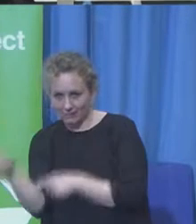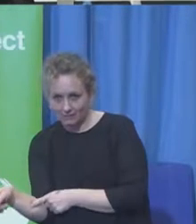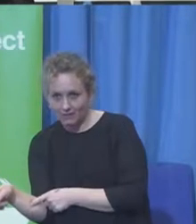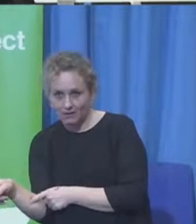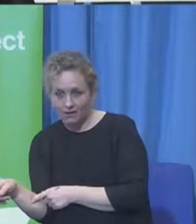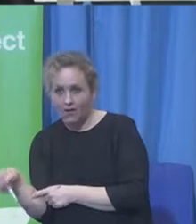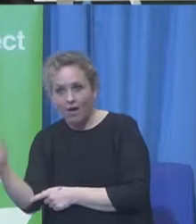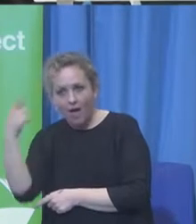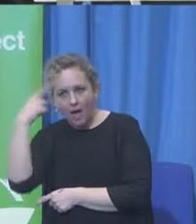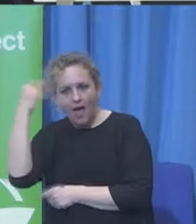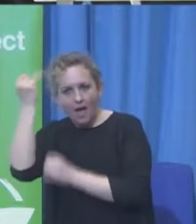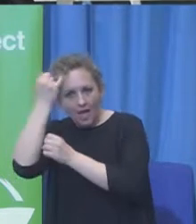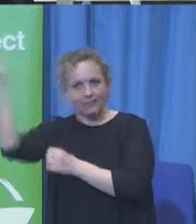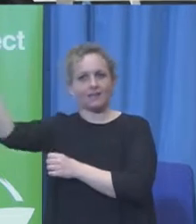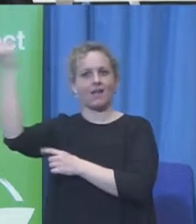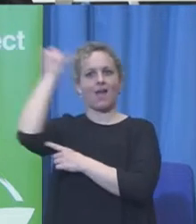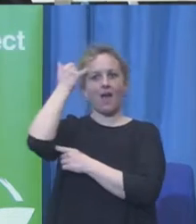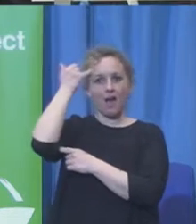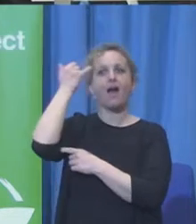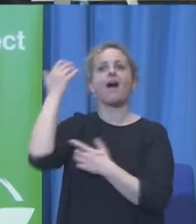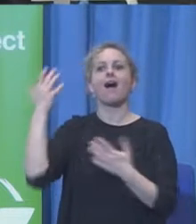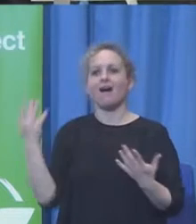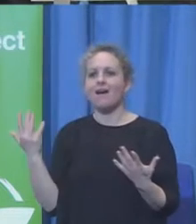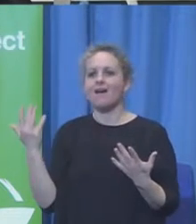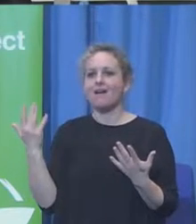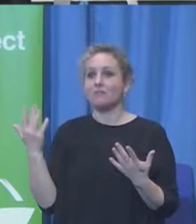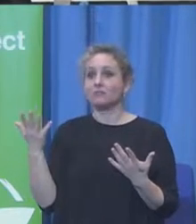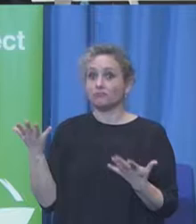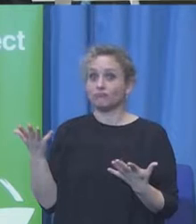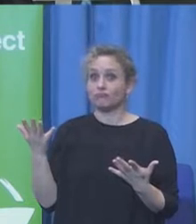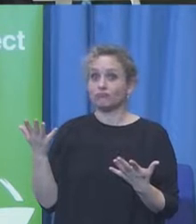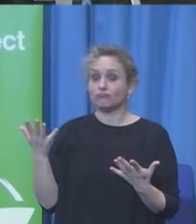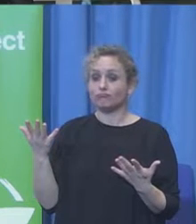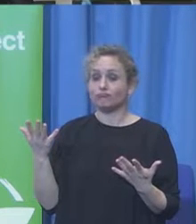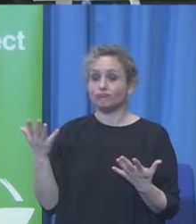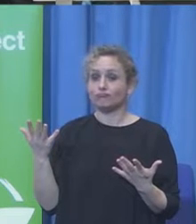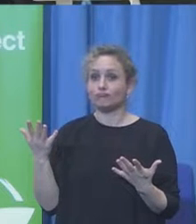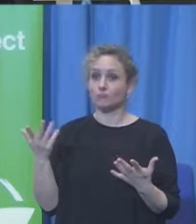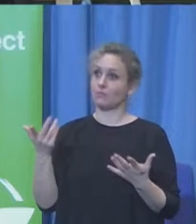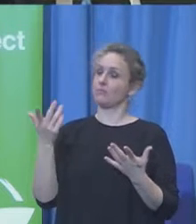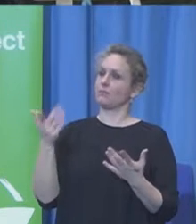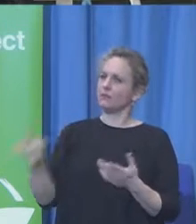that a member of parliament with a disability